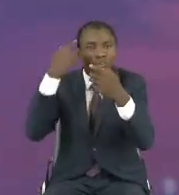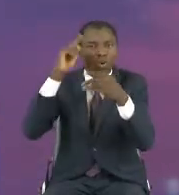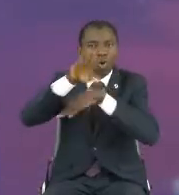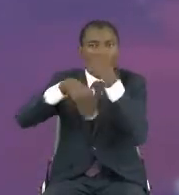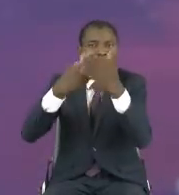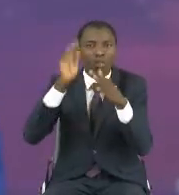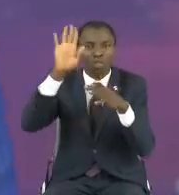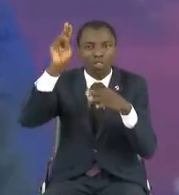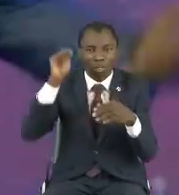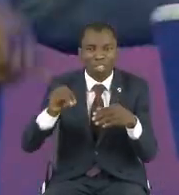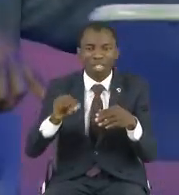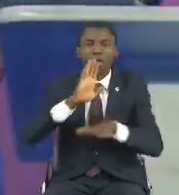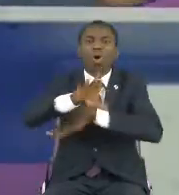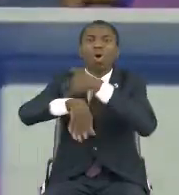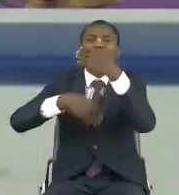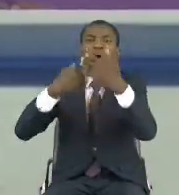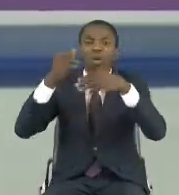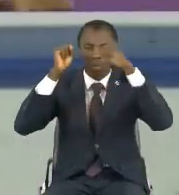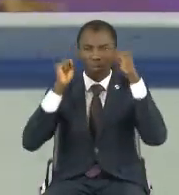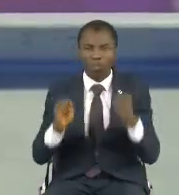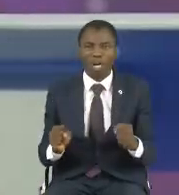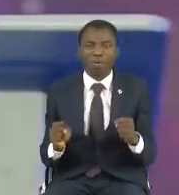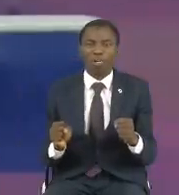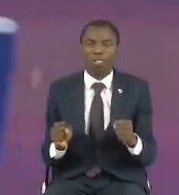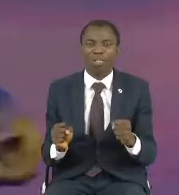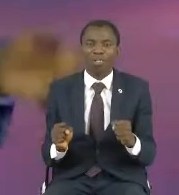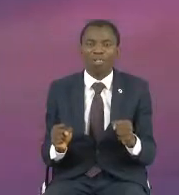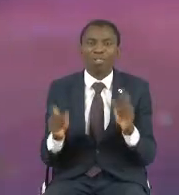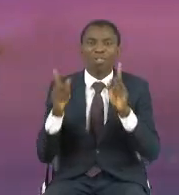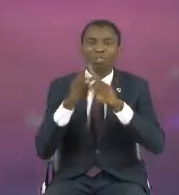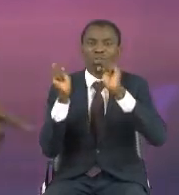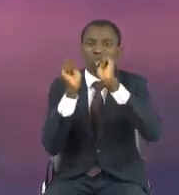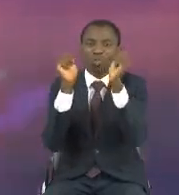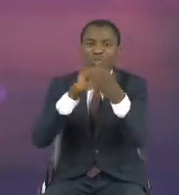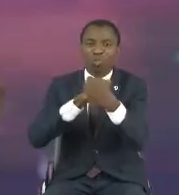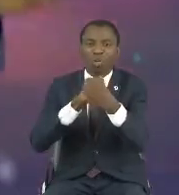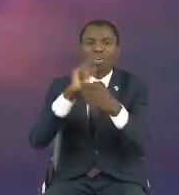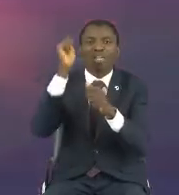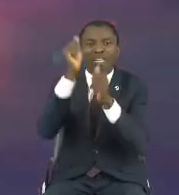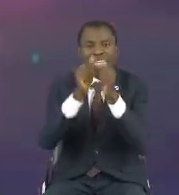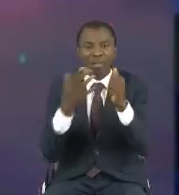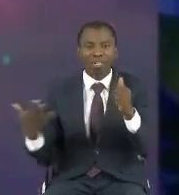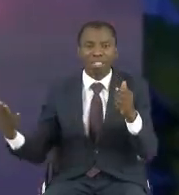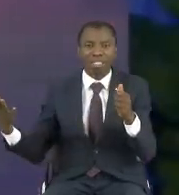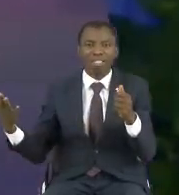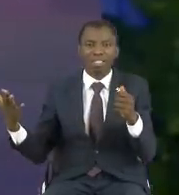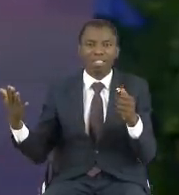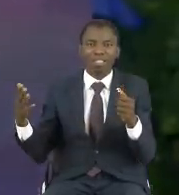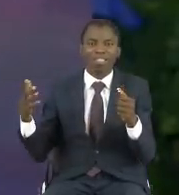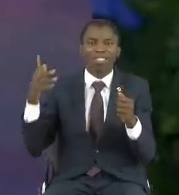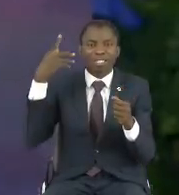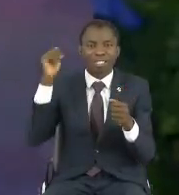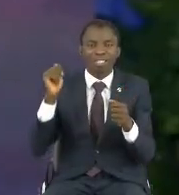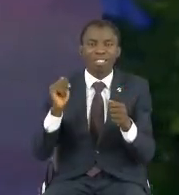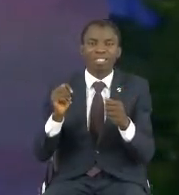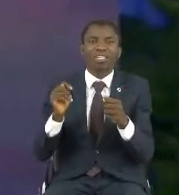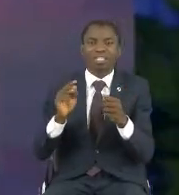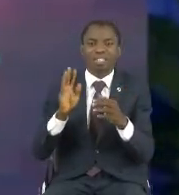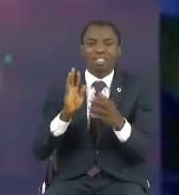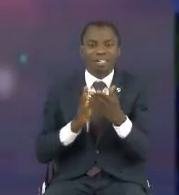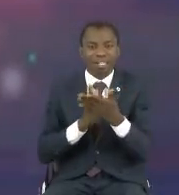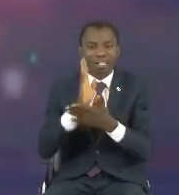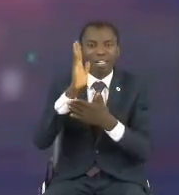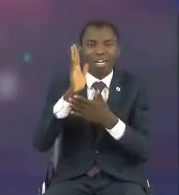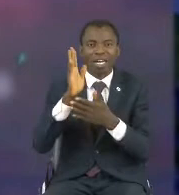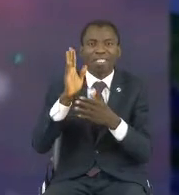all power. Power to turn everything the right side up, all